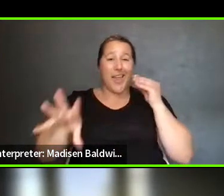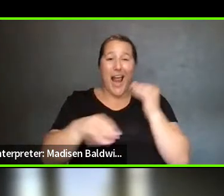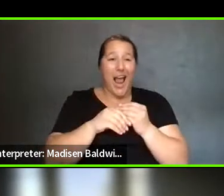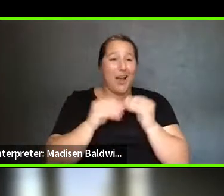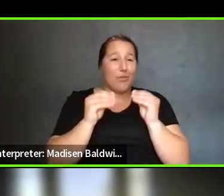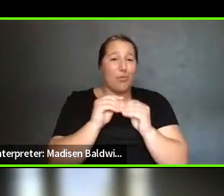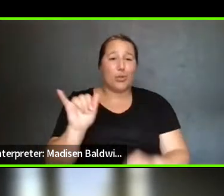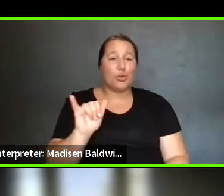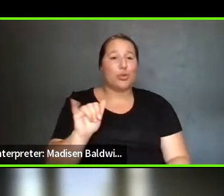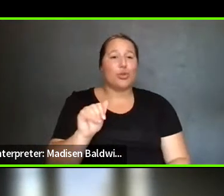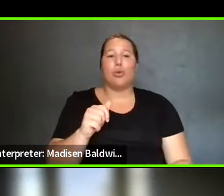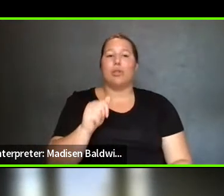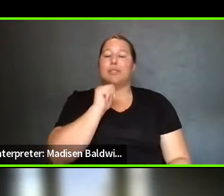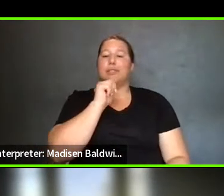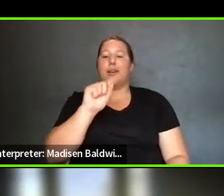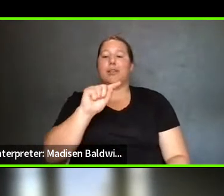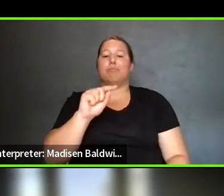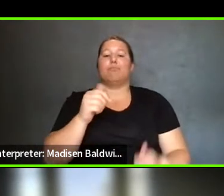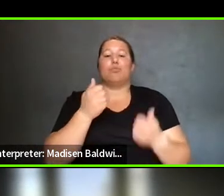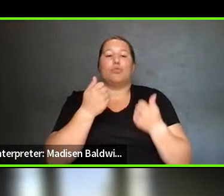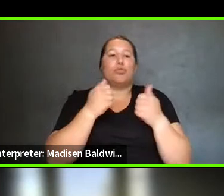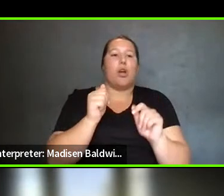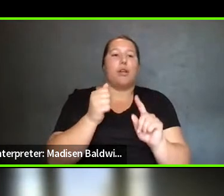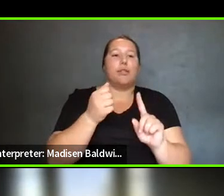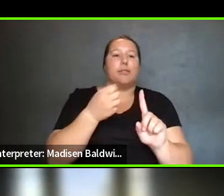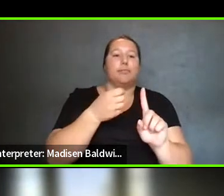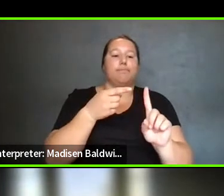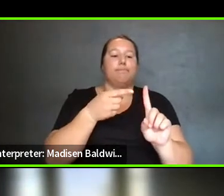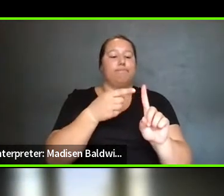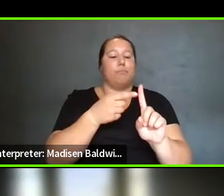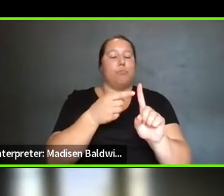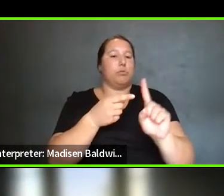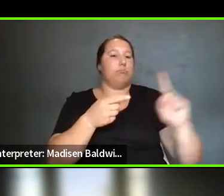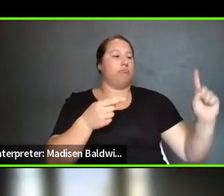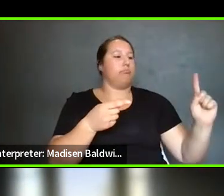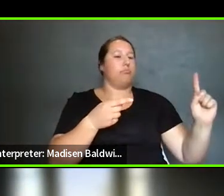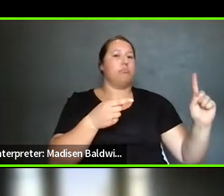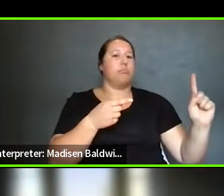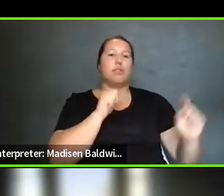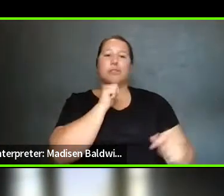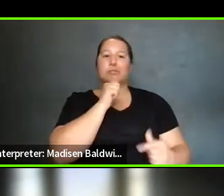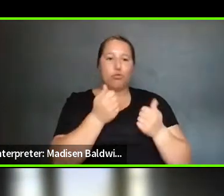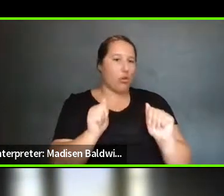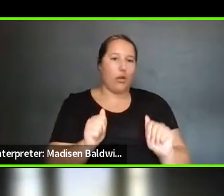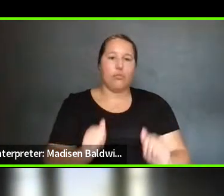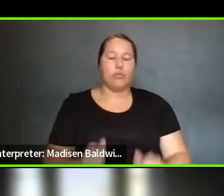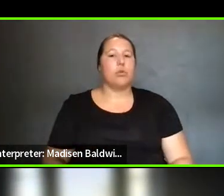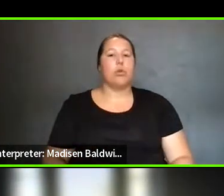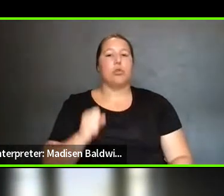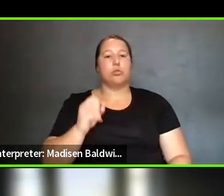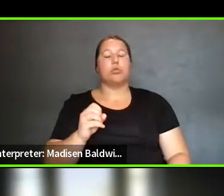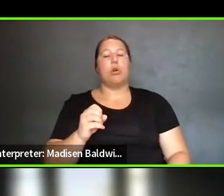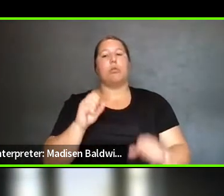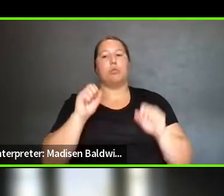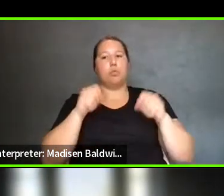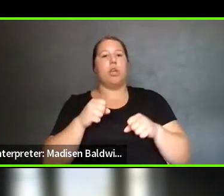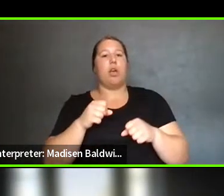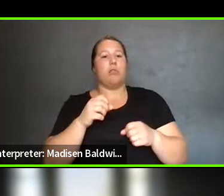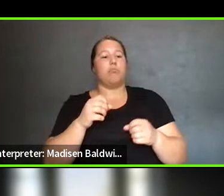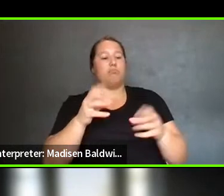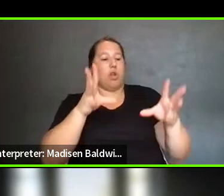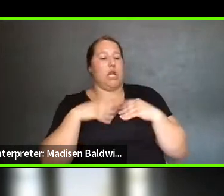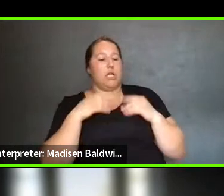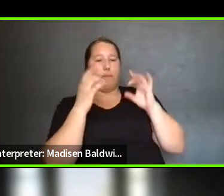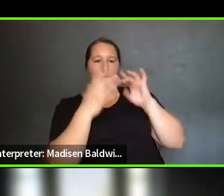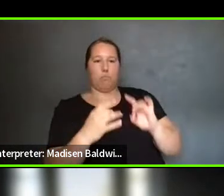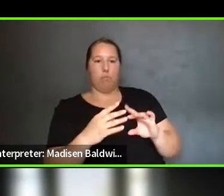anyone. And so if someone wants to get information more frequently, we are certainly here to do that. Commissioner,